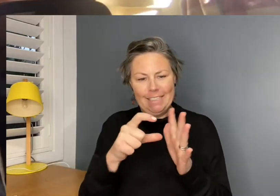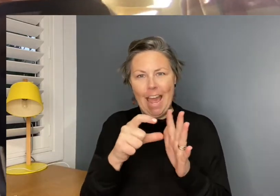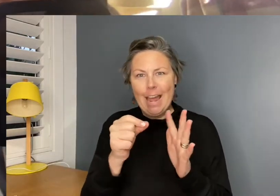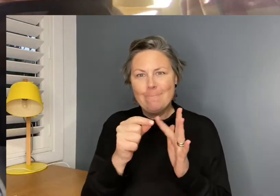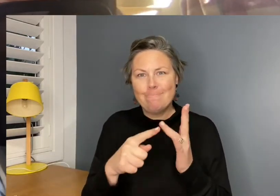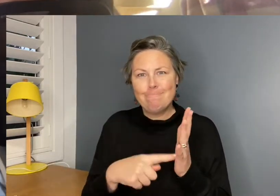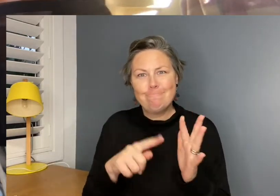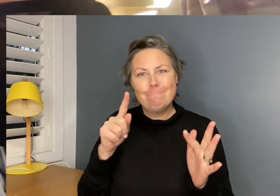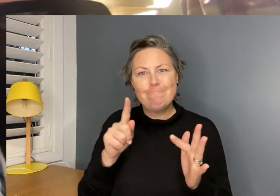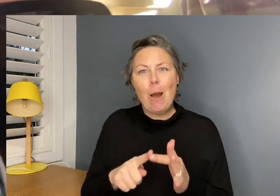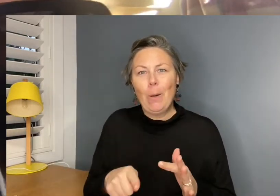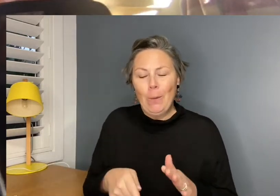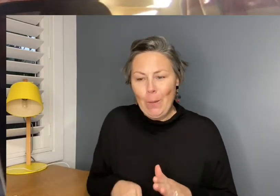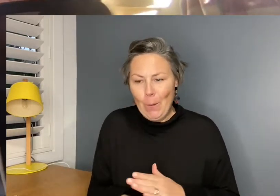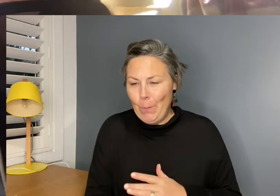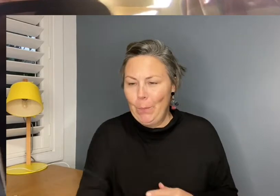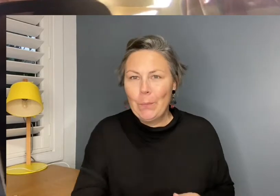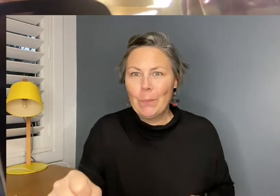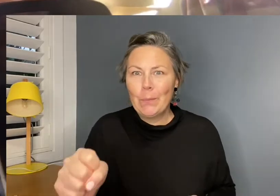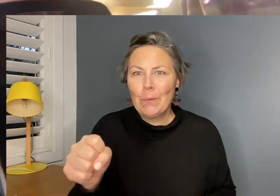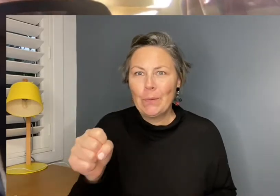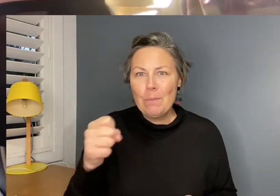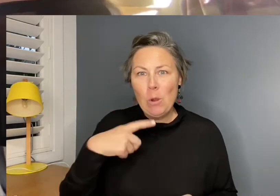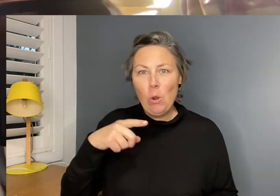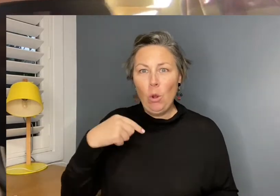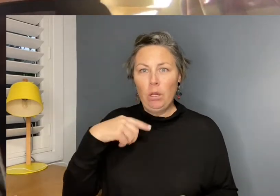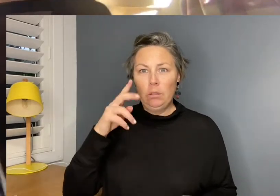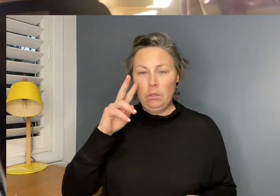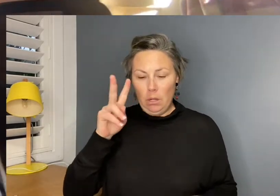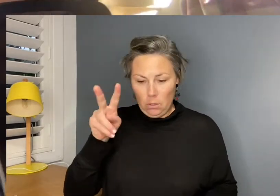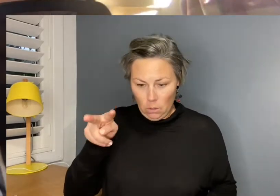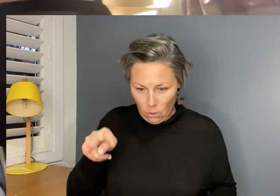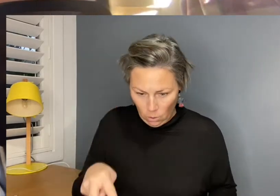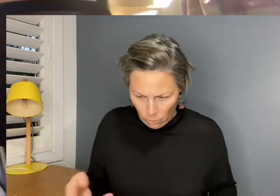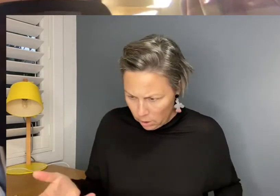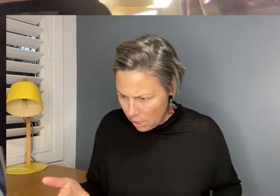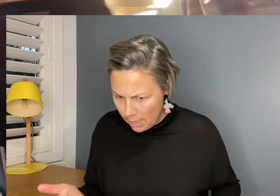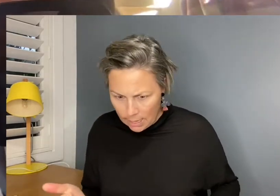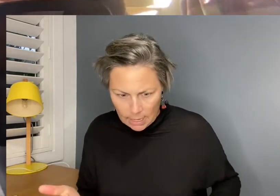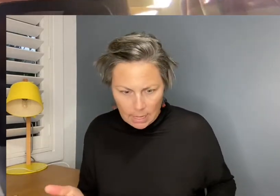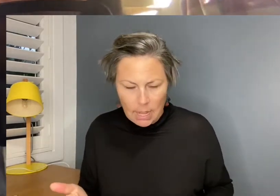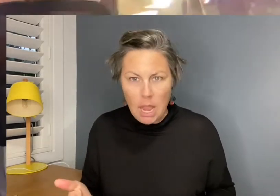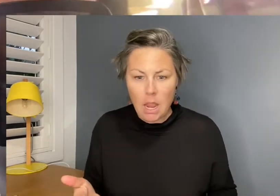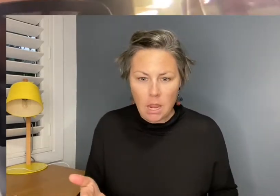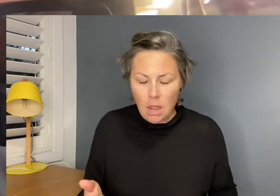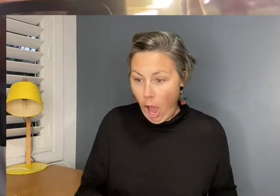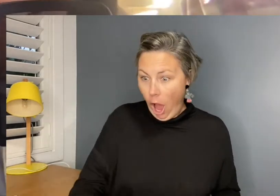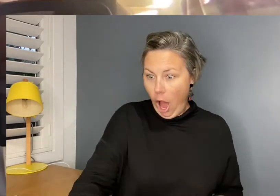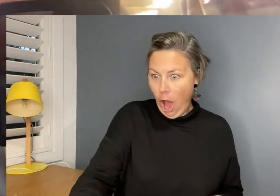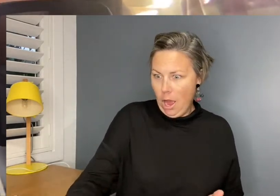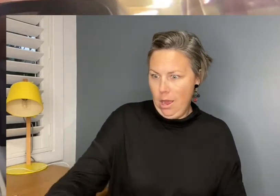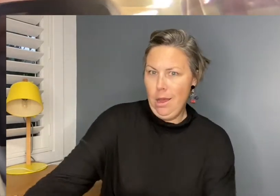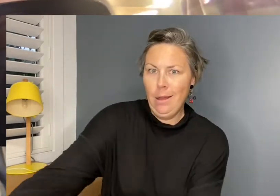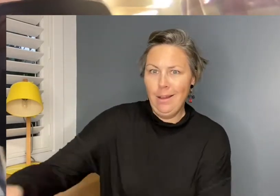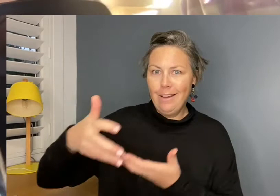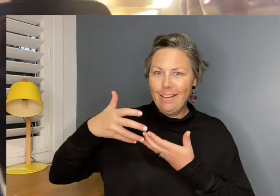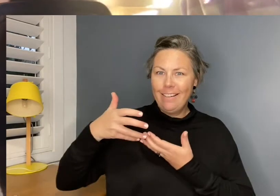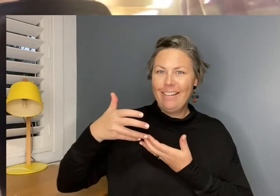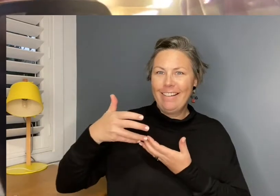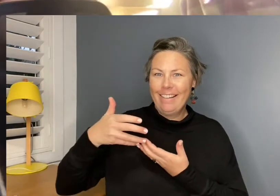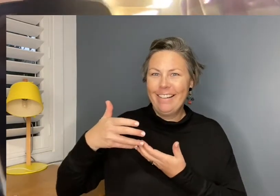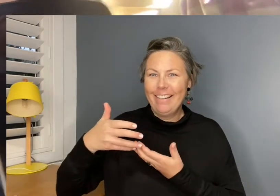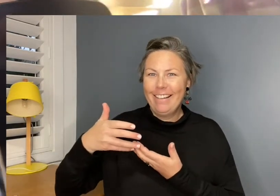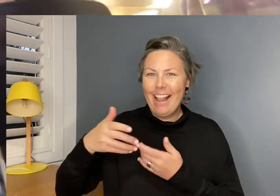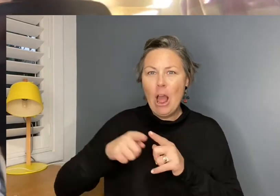pond. Because I sort of looked down and I was like, where is he? Where is he? And then, I was kind of like, there he is. And just like caught him and sort of